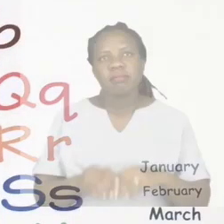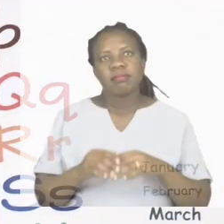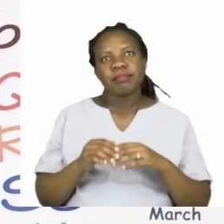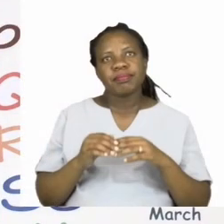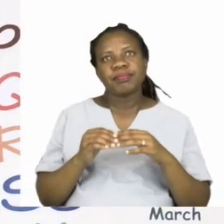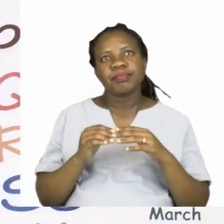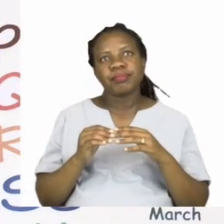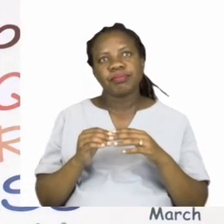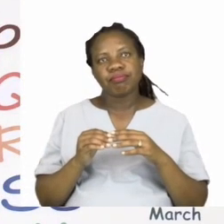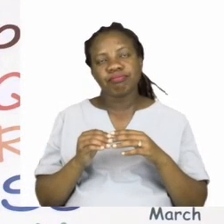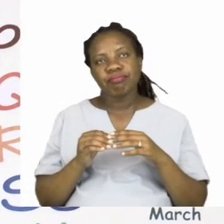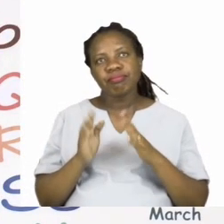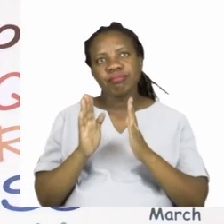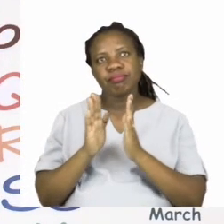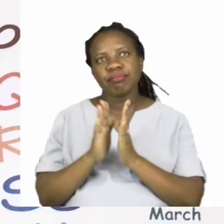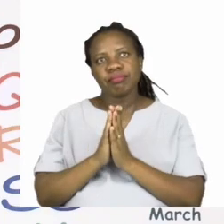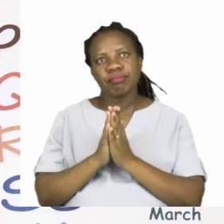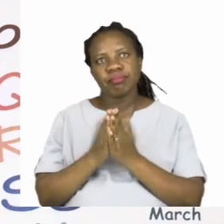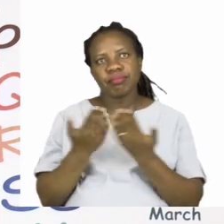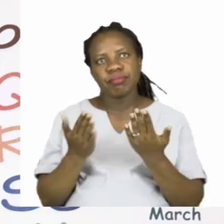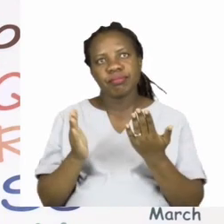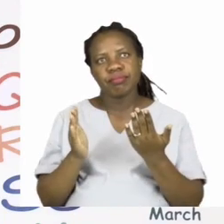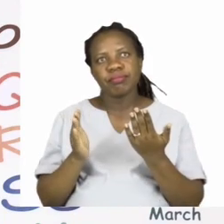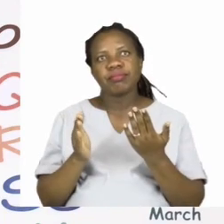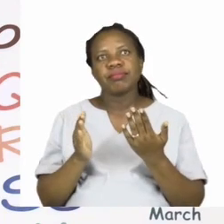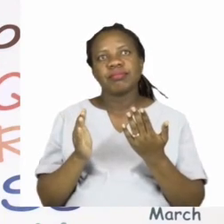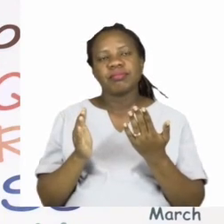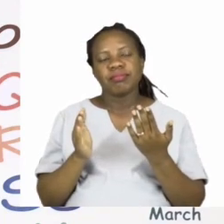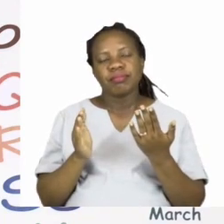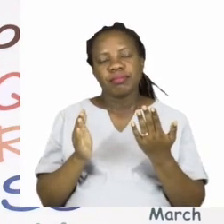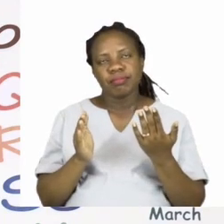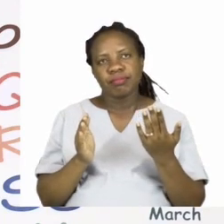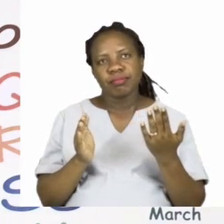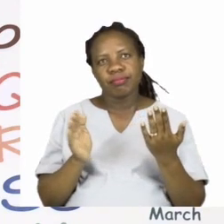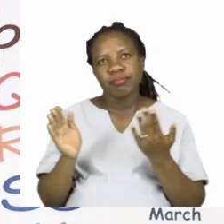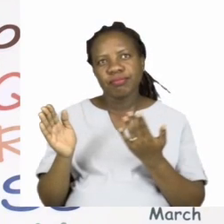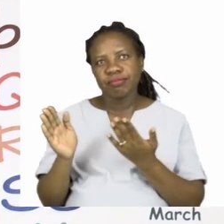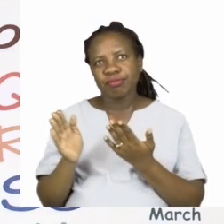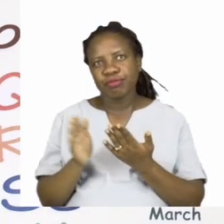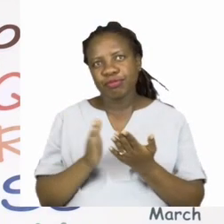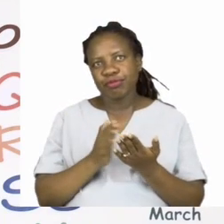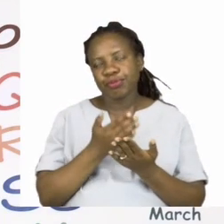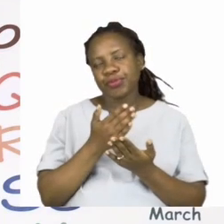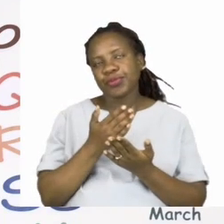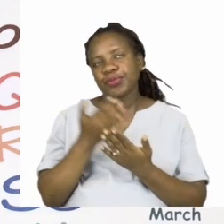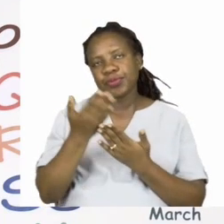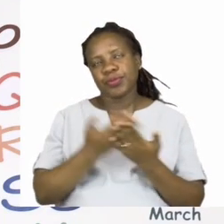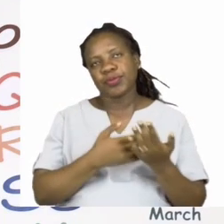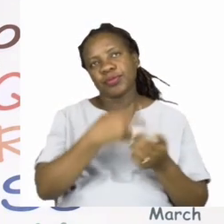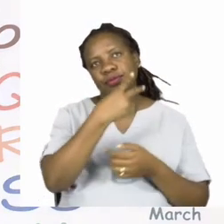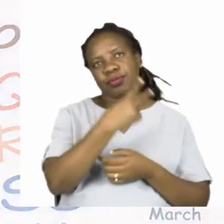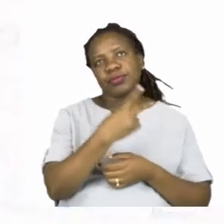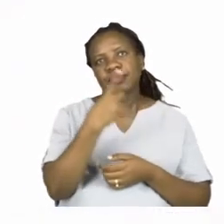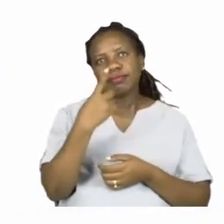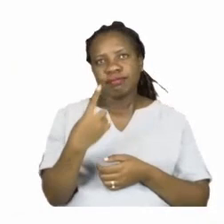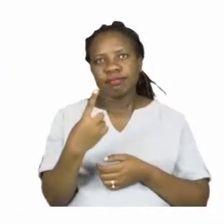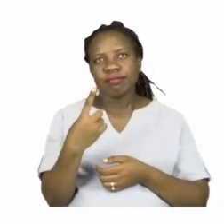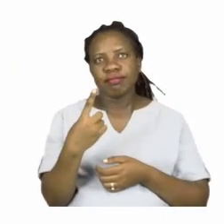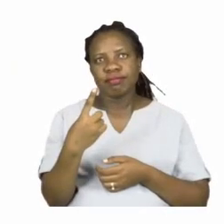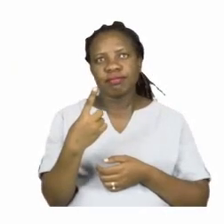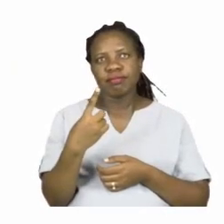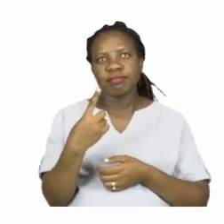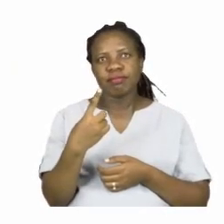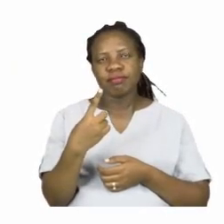Now let's go to the next page of our exercise today, page 21. On page 21, we are going to